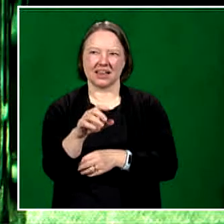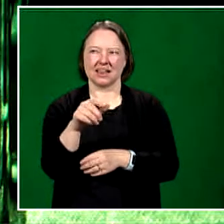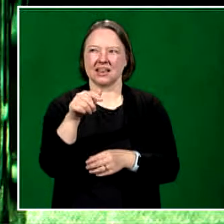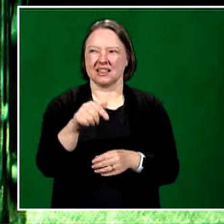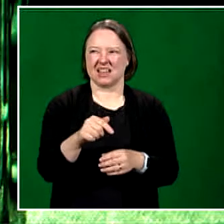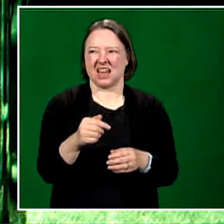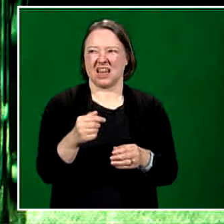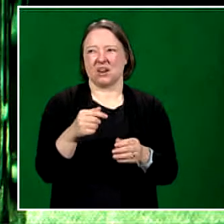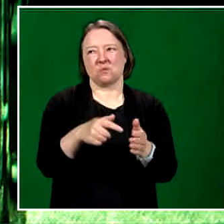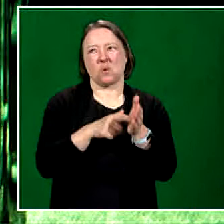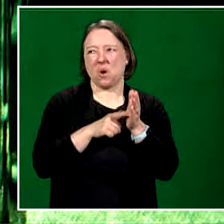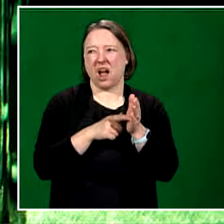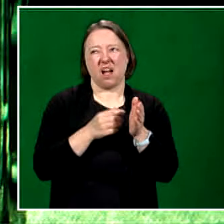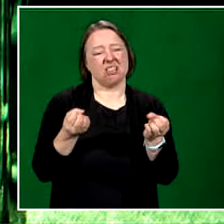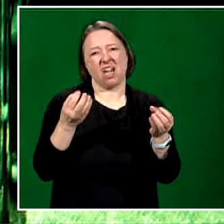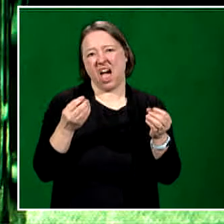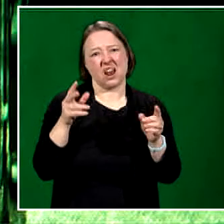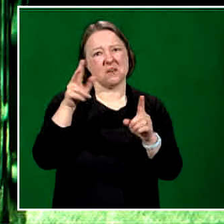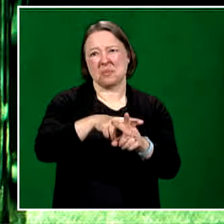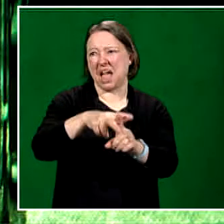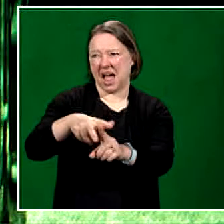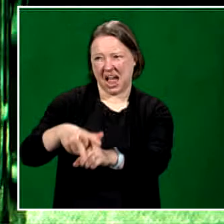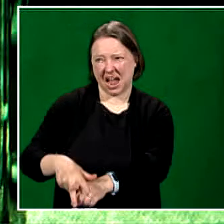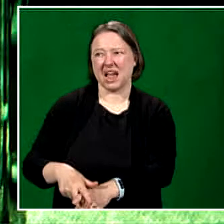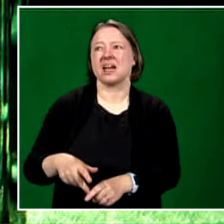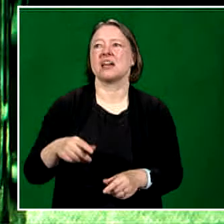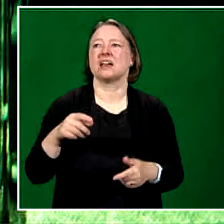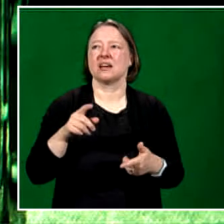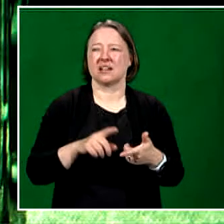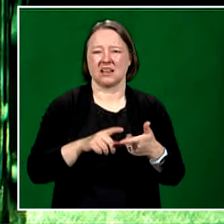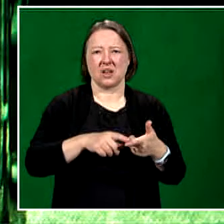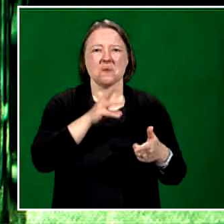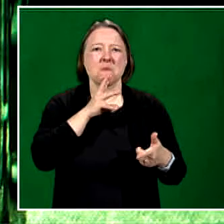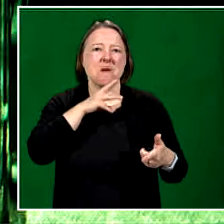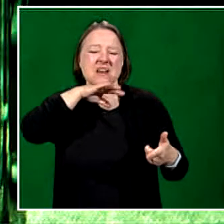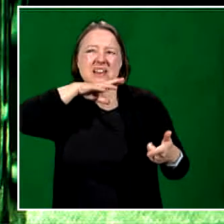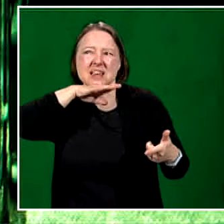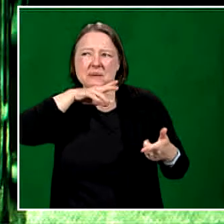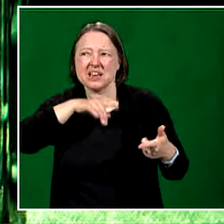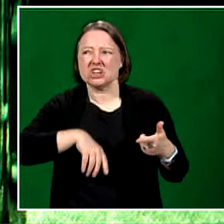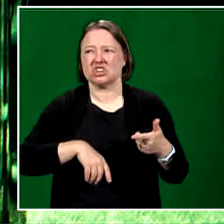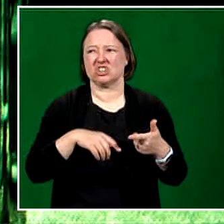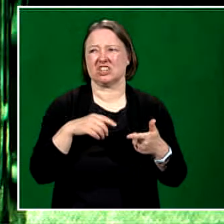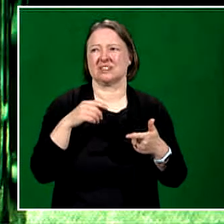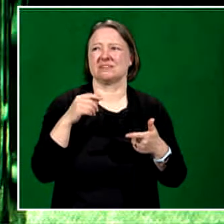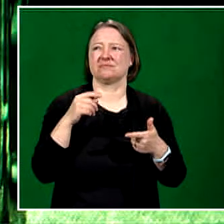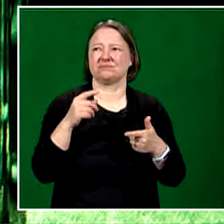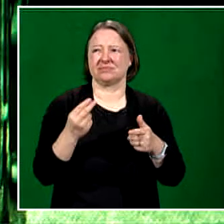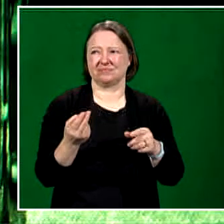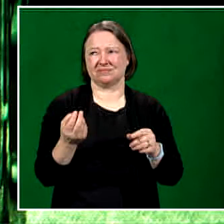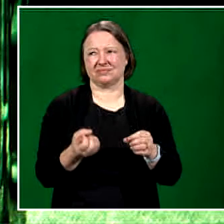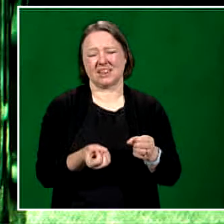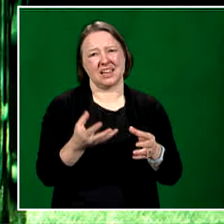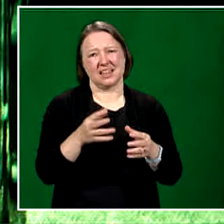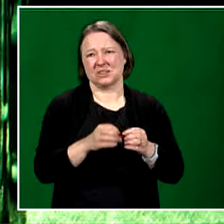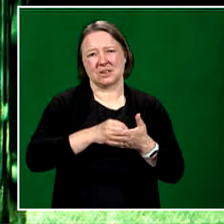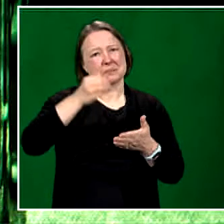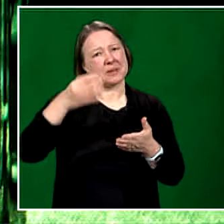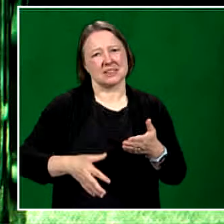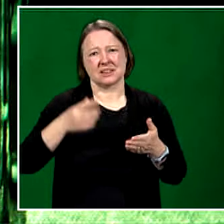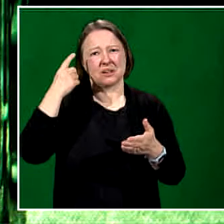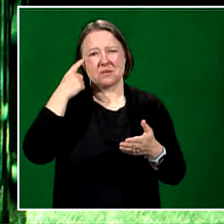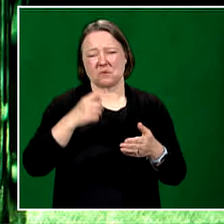application. They destroy existing soil microorganisms when used frequently, and they're definitely expensive for